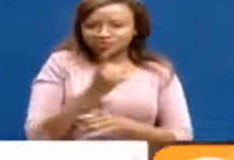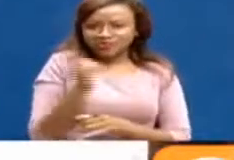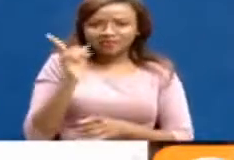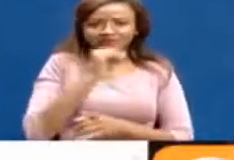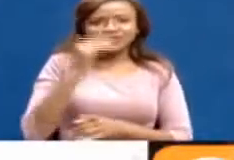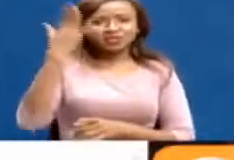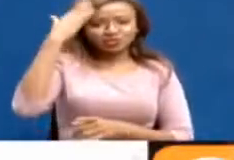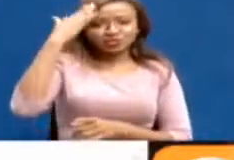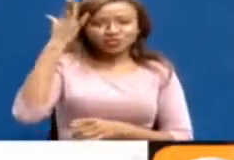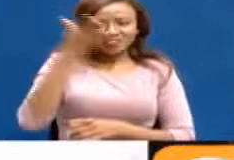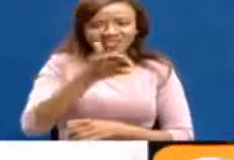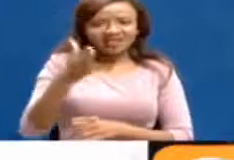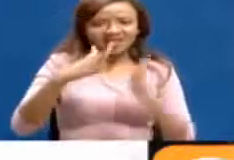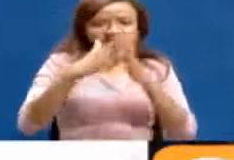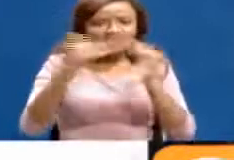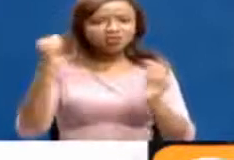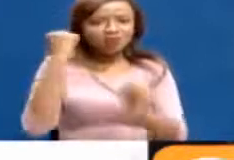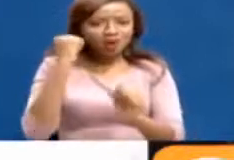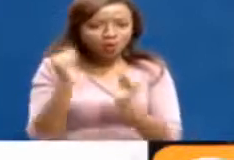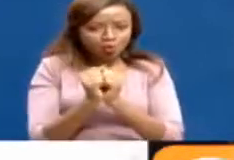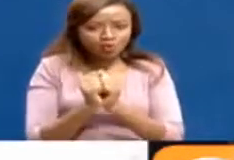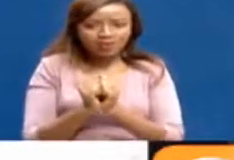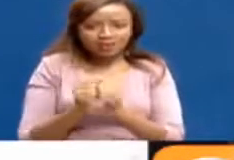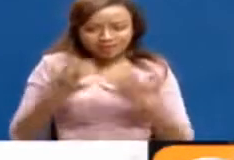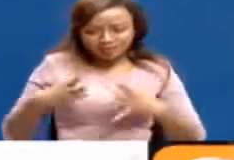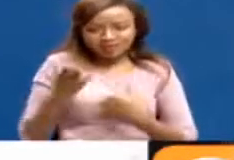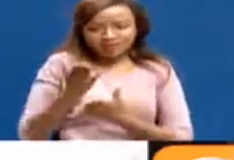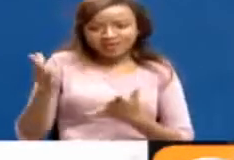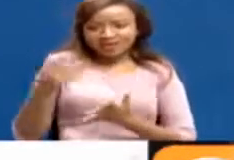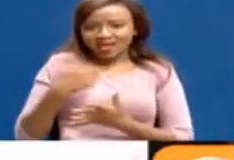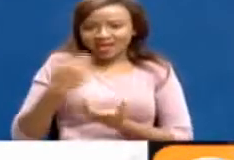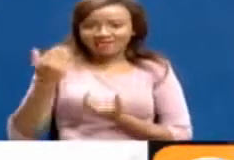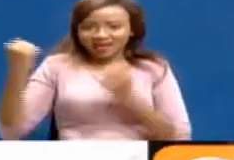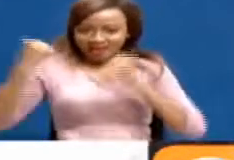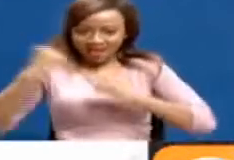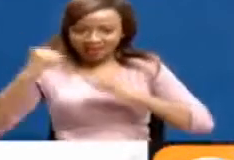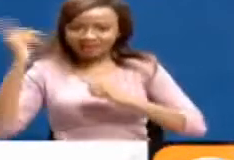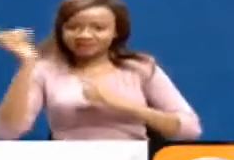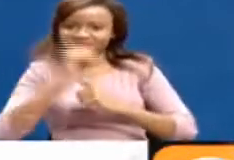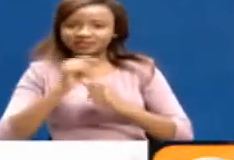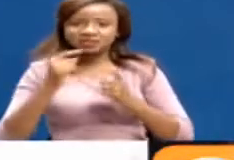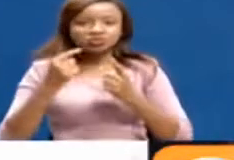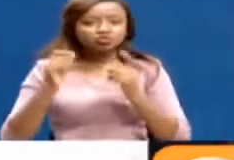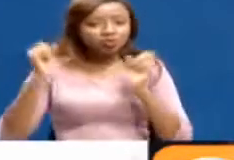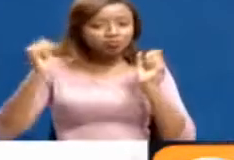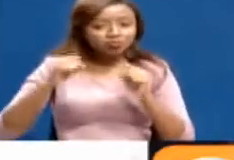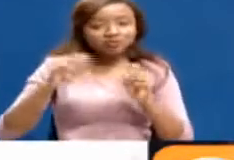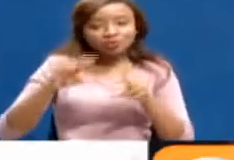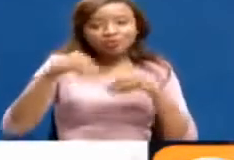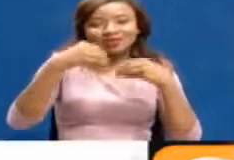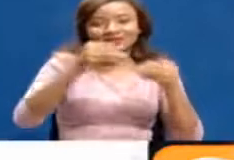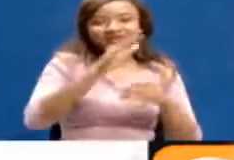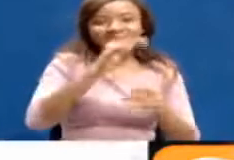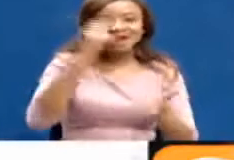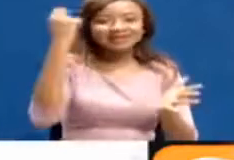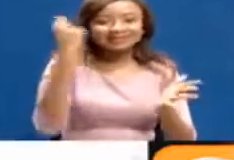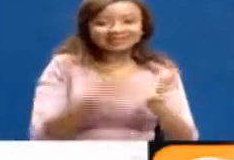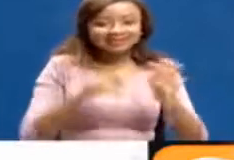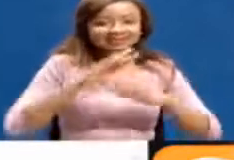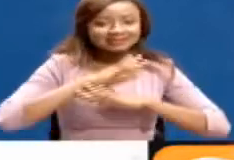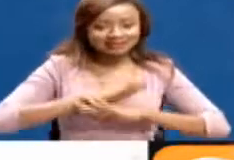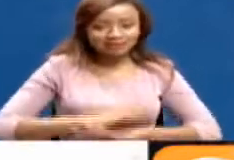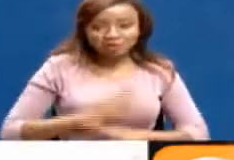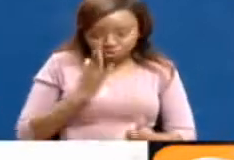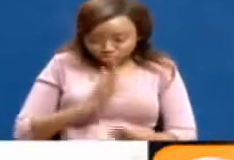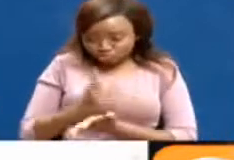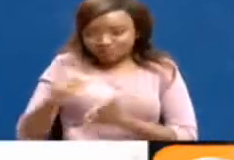within the Nyumba Kumi, they know within our estates that yes, these people have entered into an agreement. Let us be able to give them a tax relief. So a pandemic, and Jeff, a